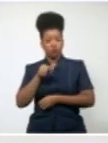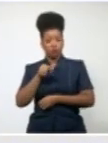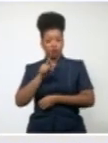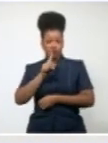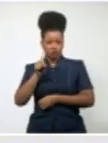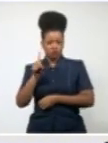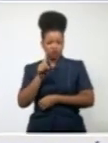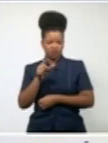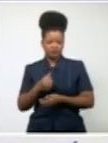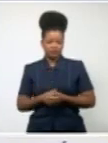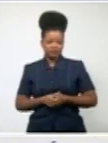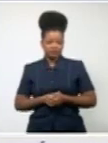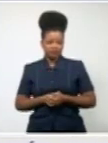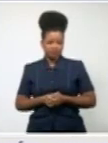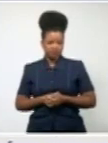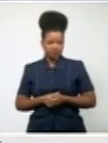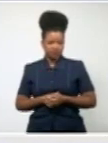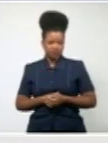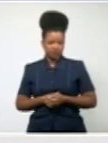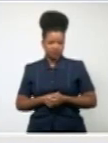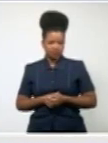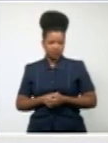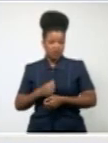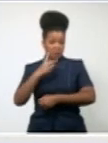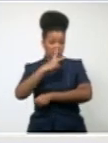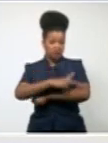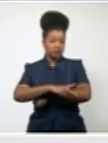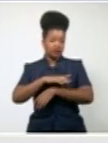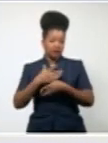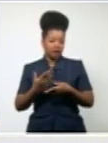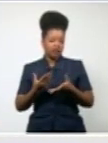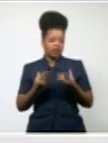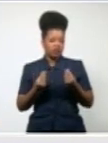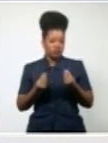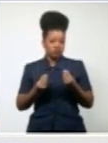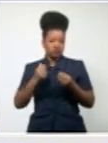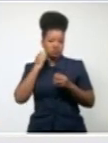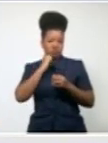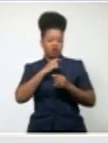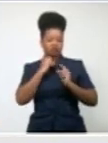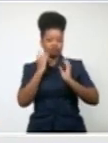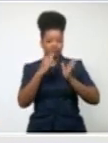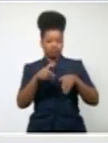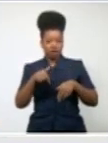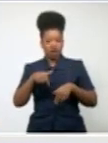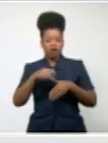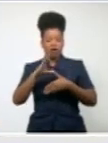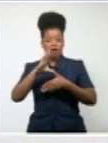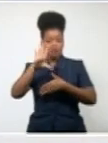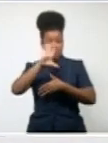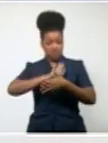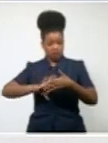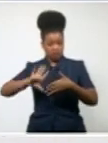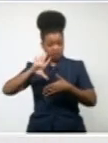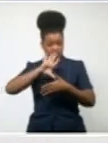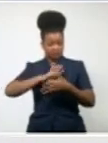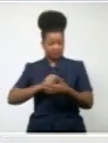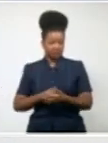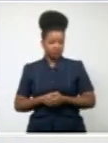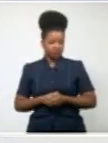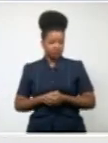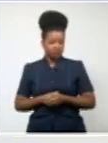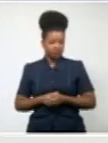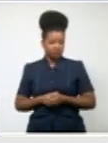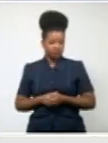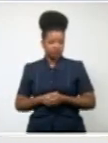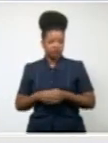Vincent and the Grenadines with 11.12. These are some of the countries with the highest lethality in the region of